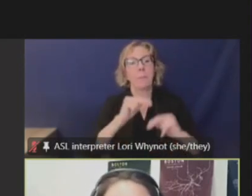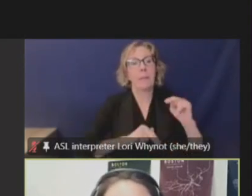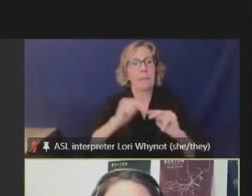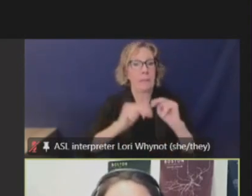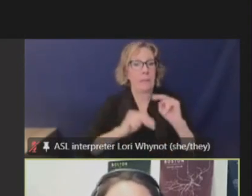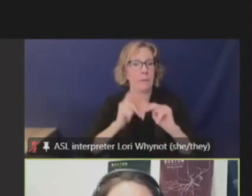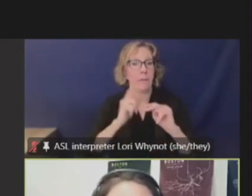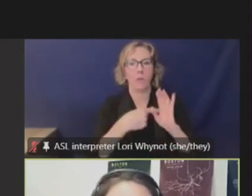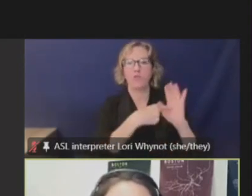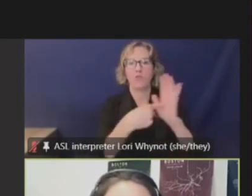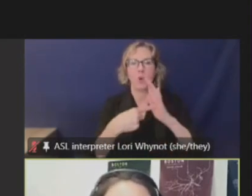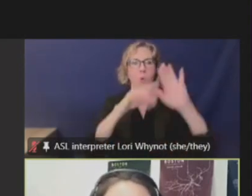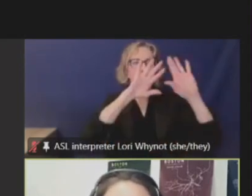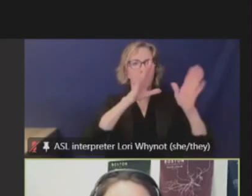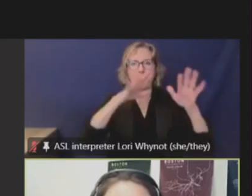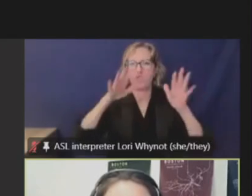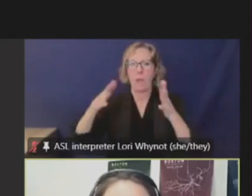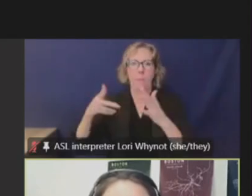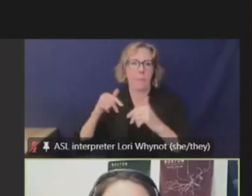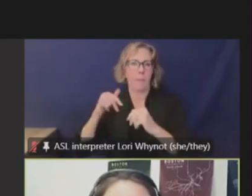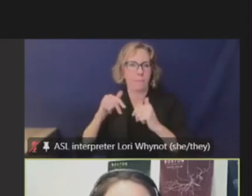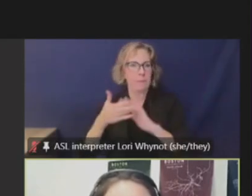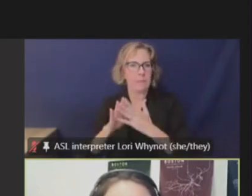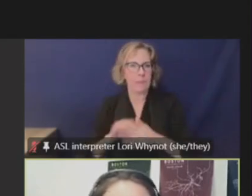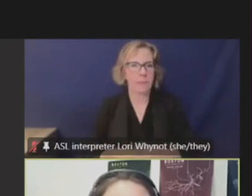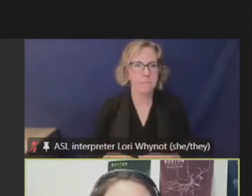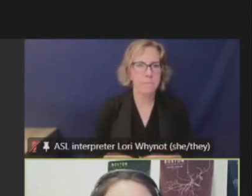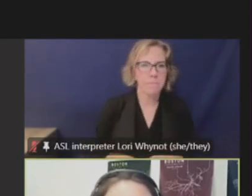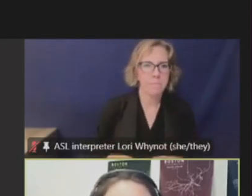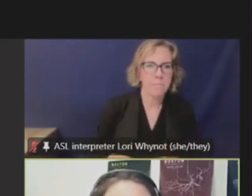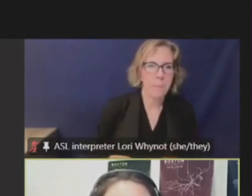about. On to the next slide.